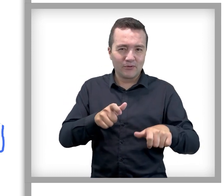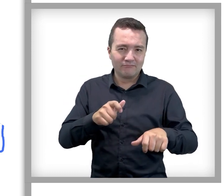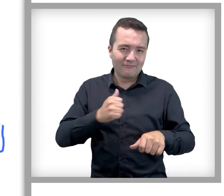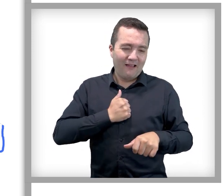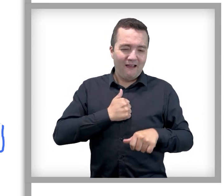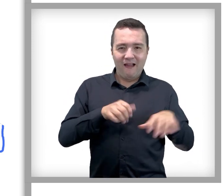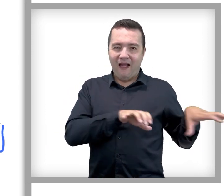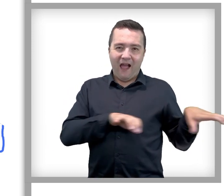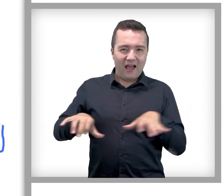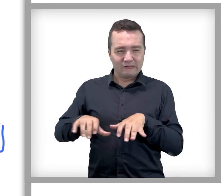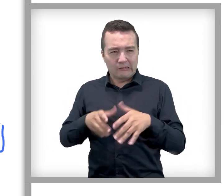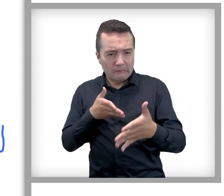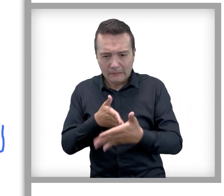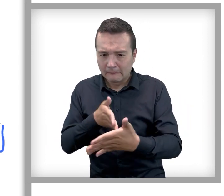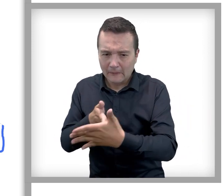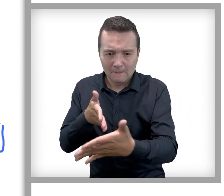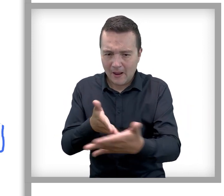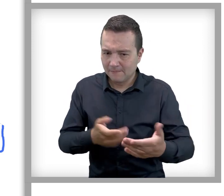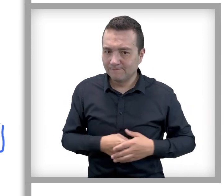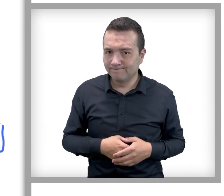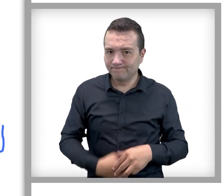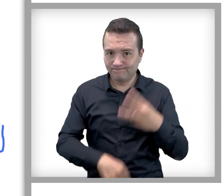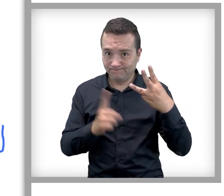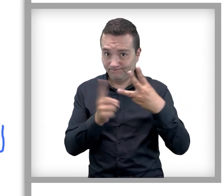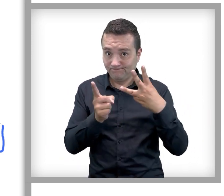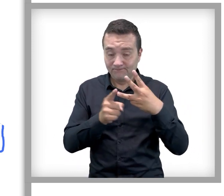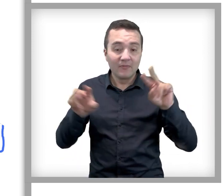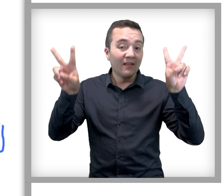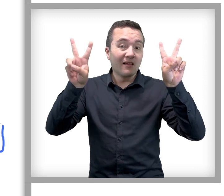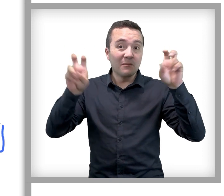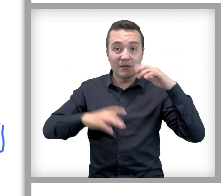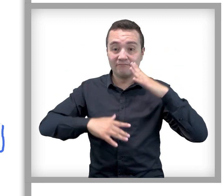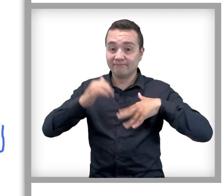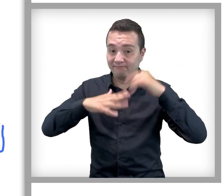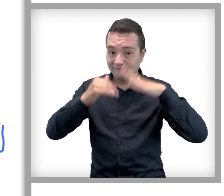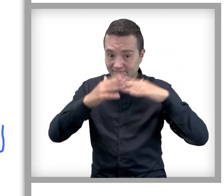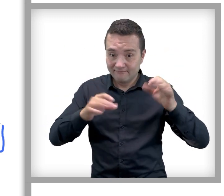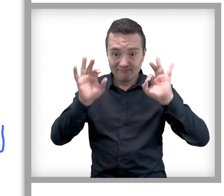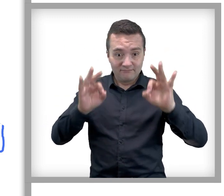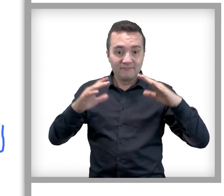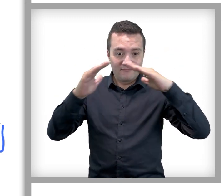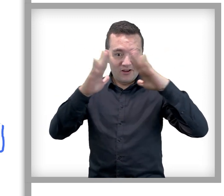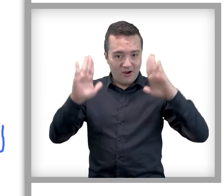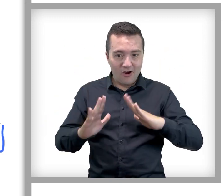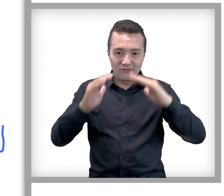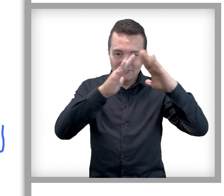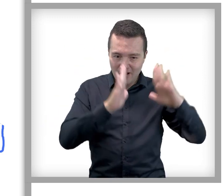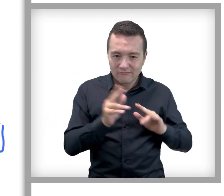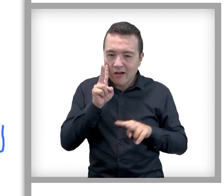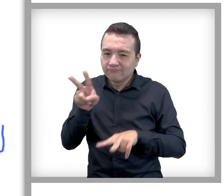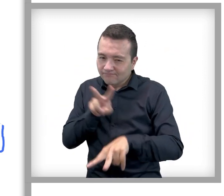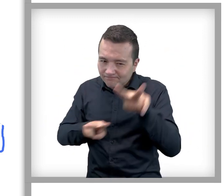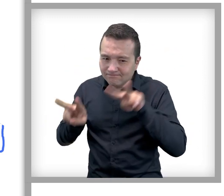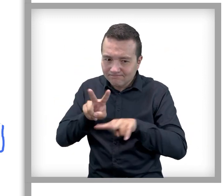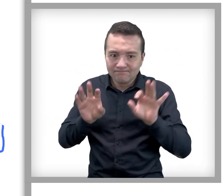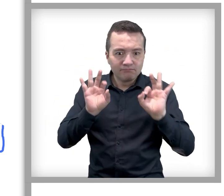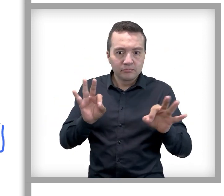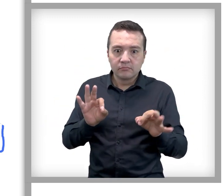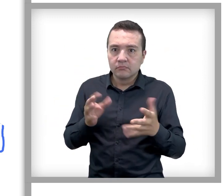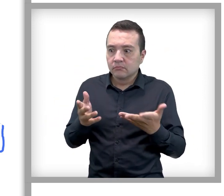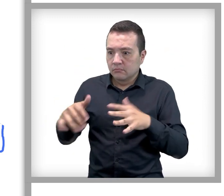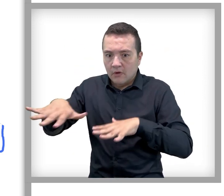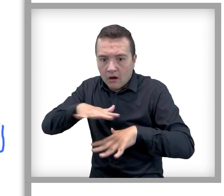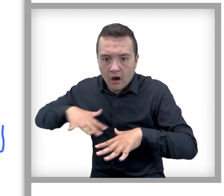living. Implementation. There are many laws and regulations, but they are not always clear, and it's difficult